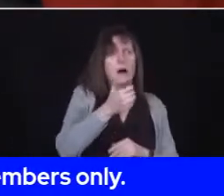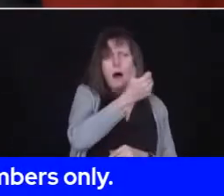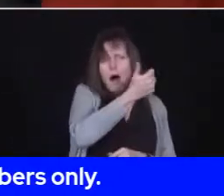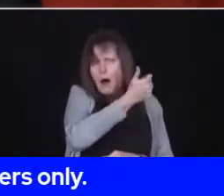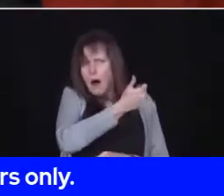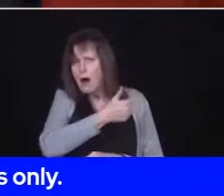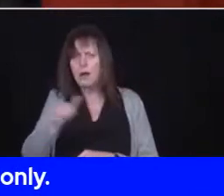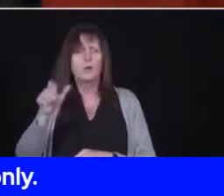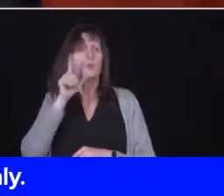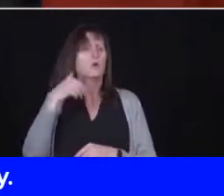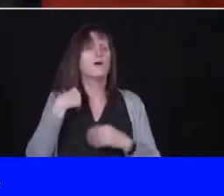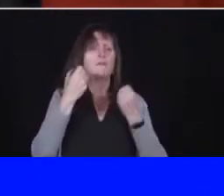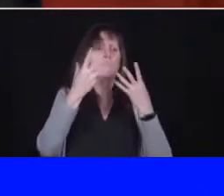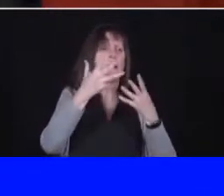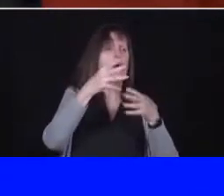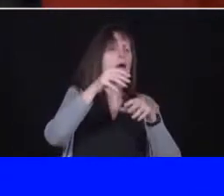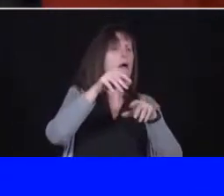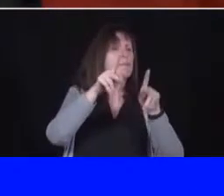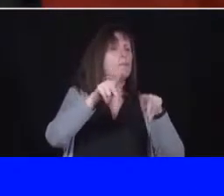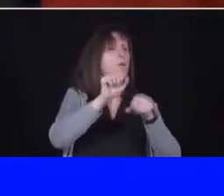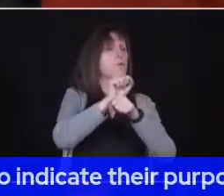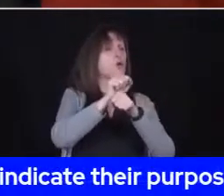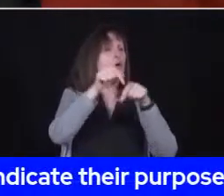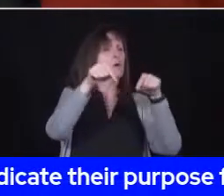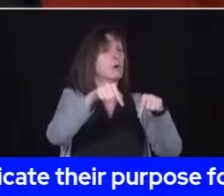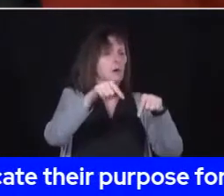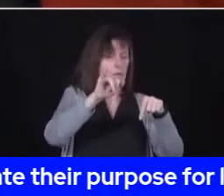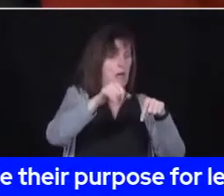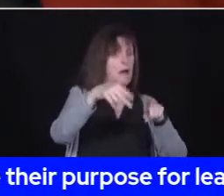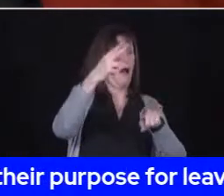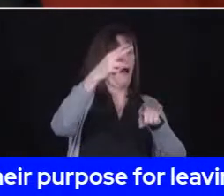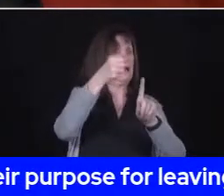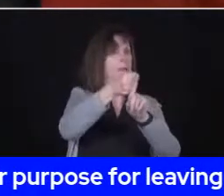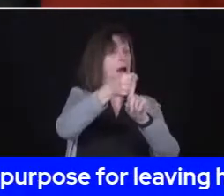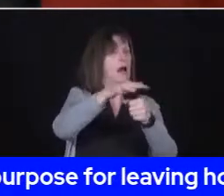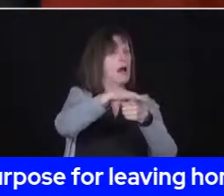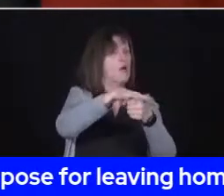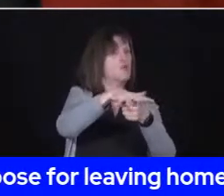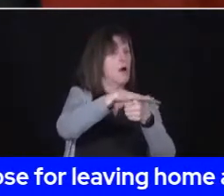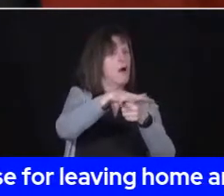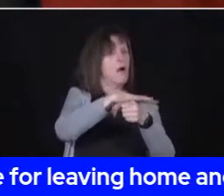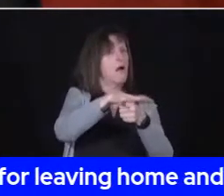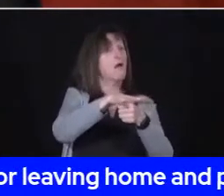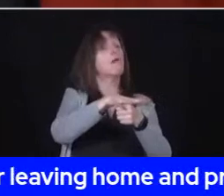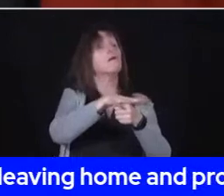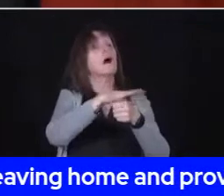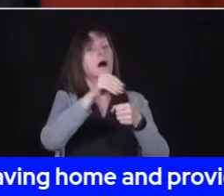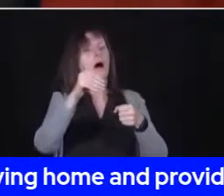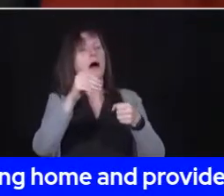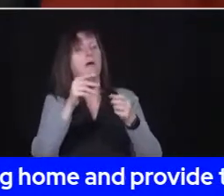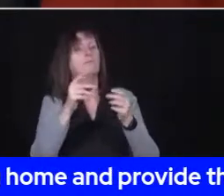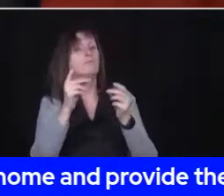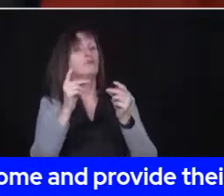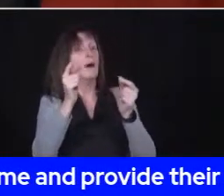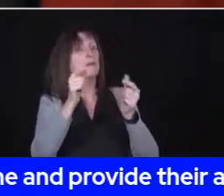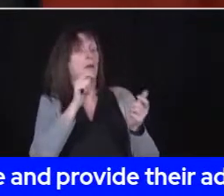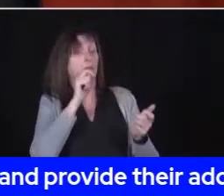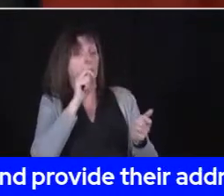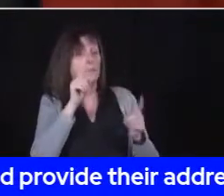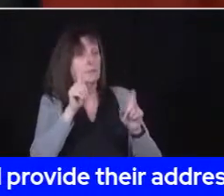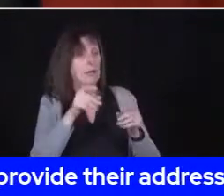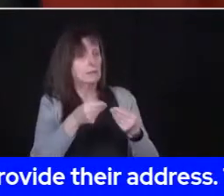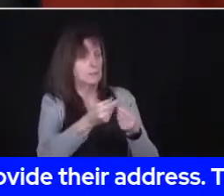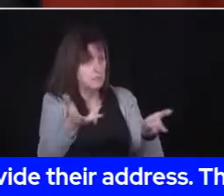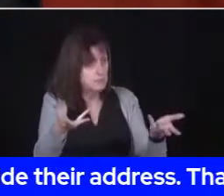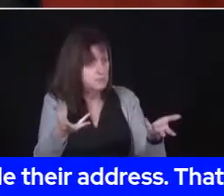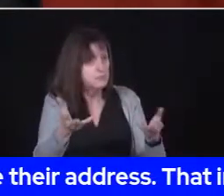areas. And we're also handing out the rapid tests. I think we've handed in excess of over 3 million.